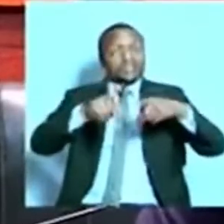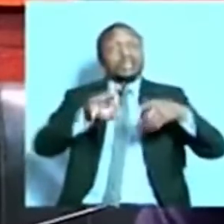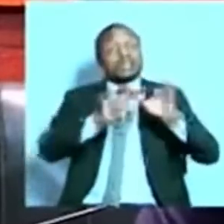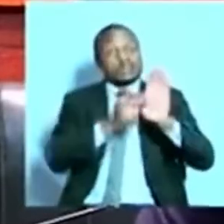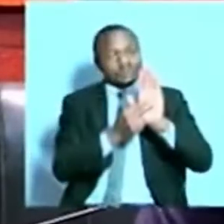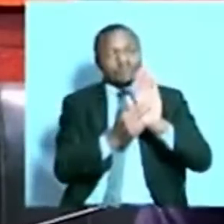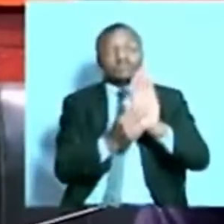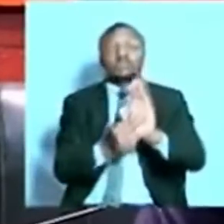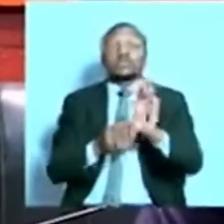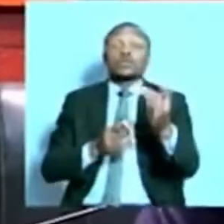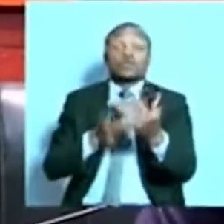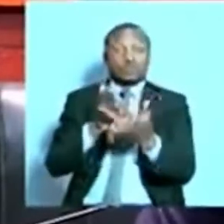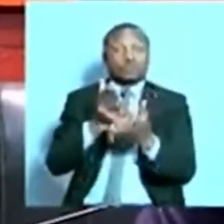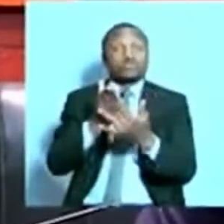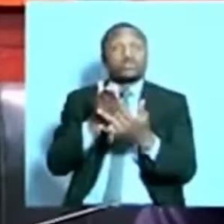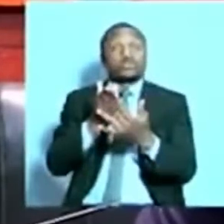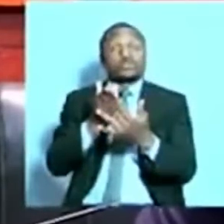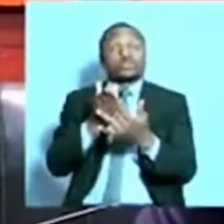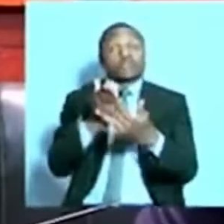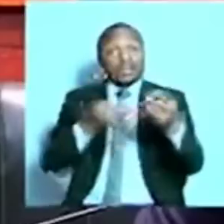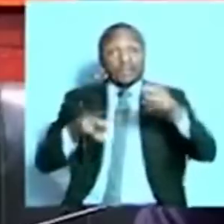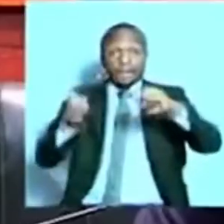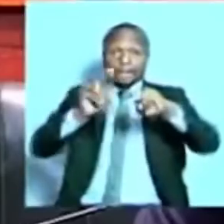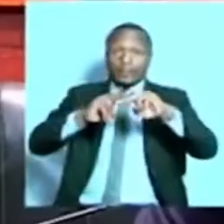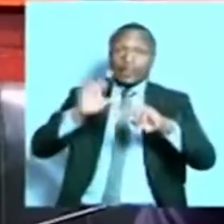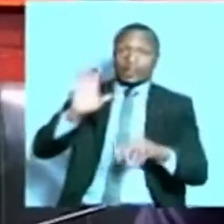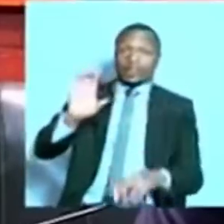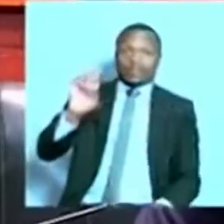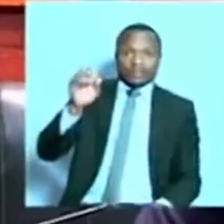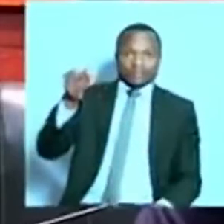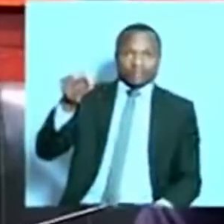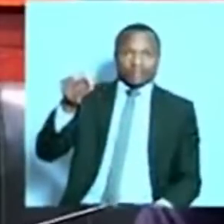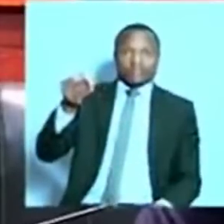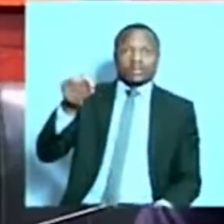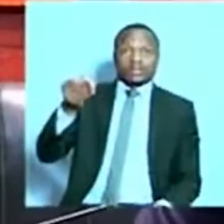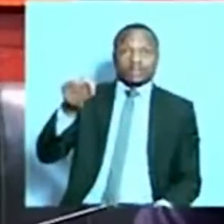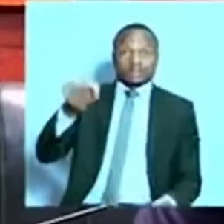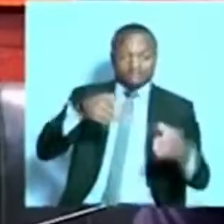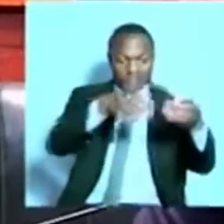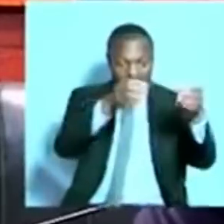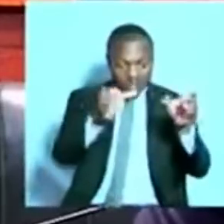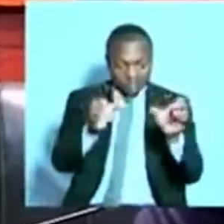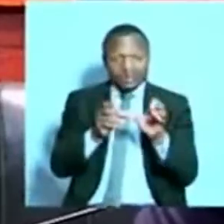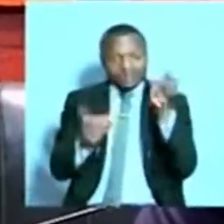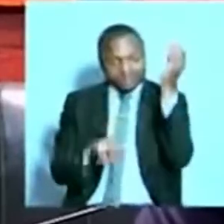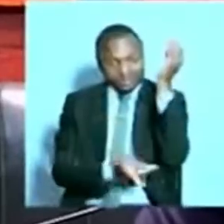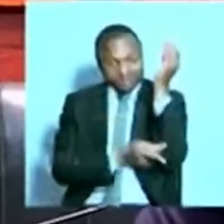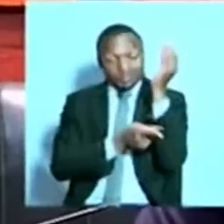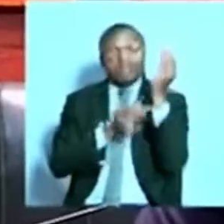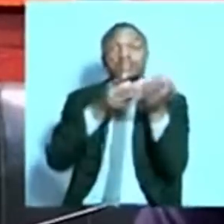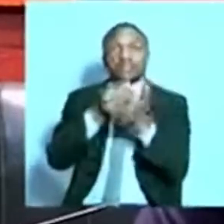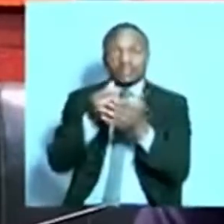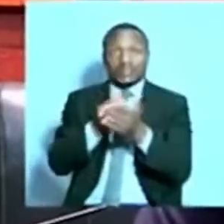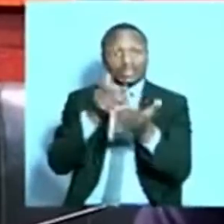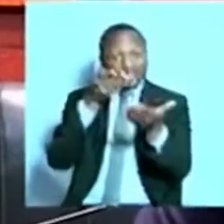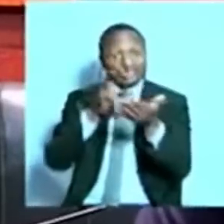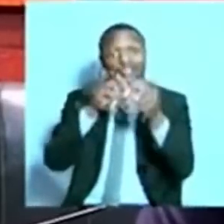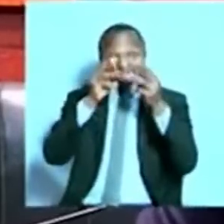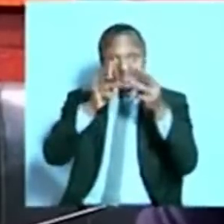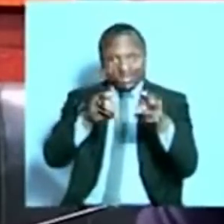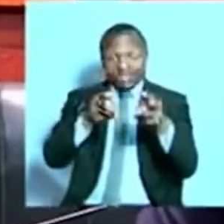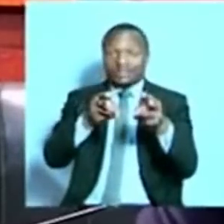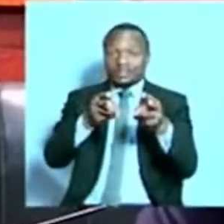exemplified through the Enhanced Constituency Development Fund, CDF. In this regard, Madam Speaker,